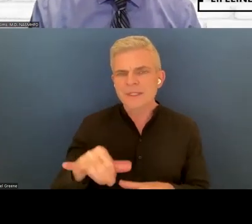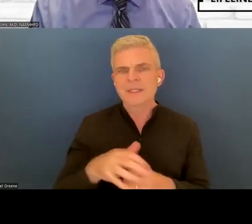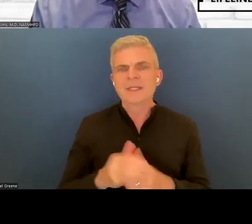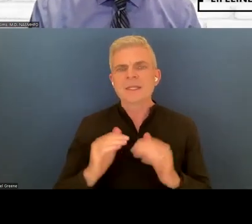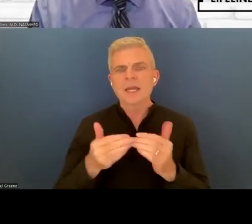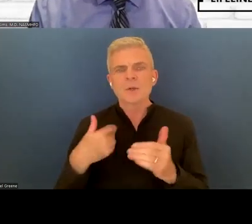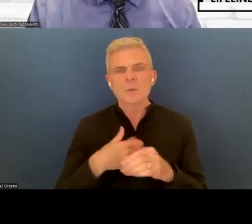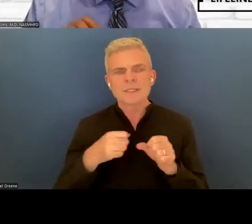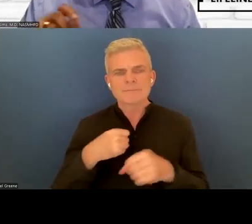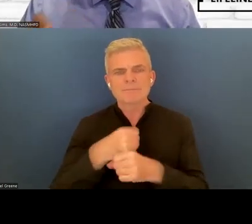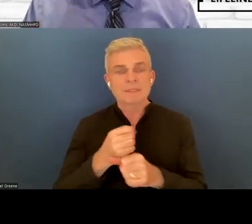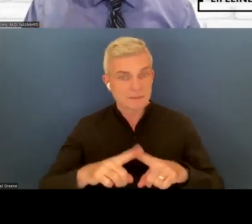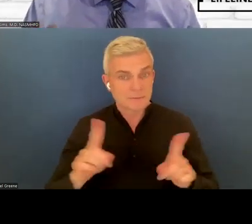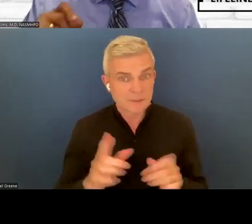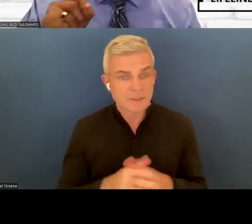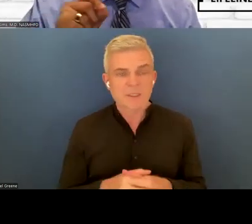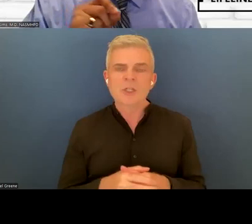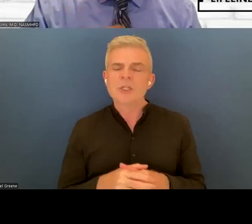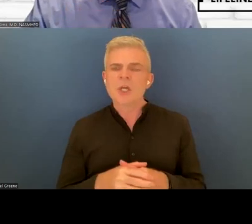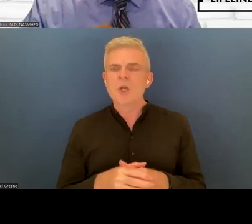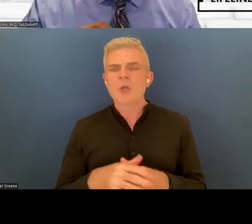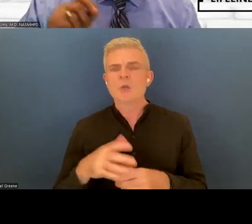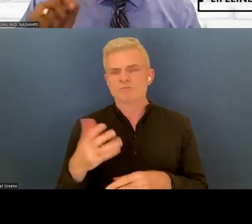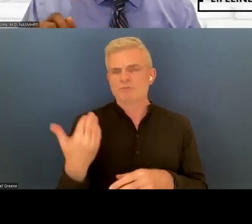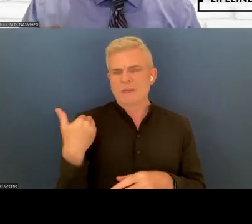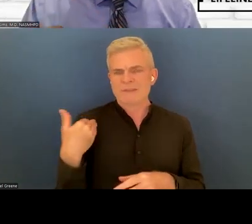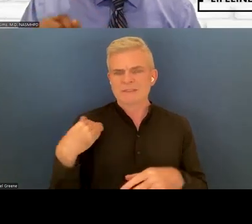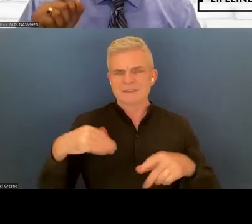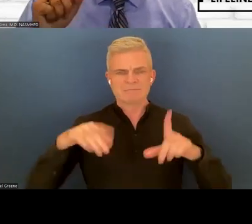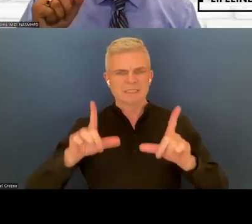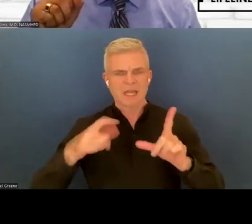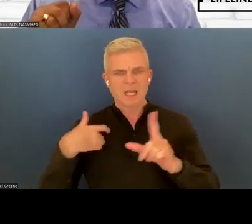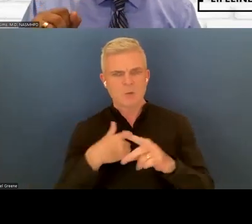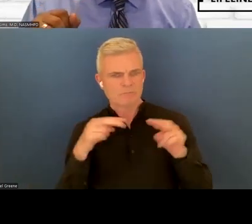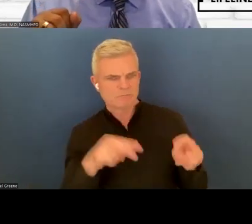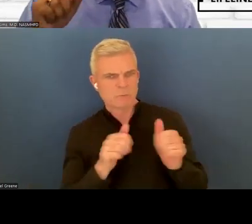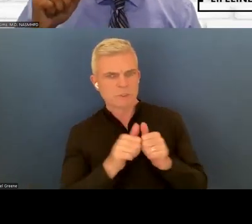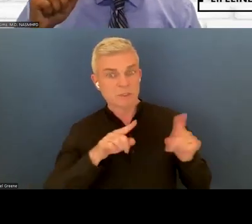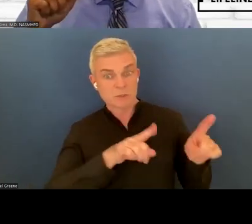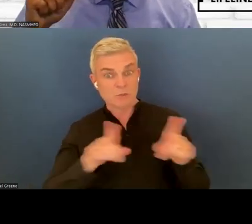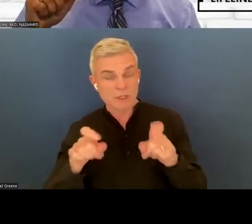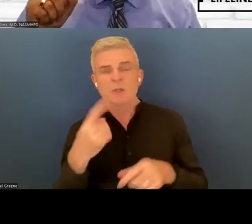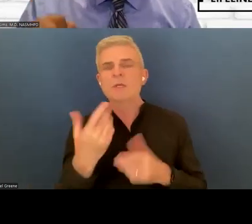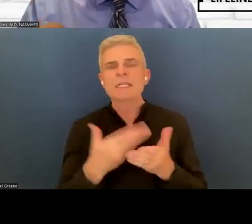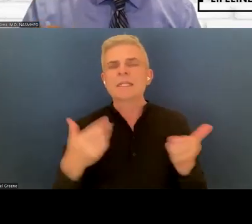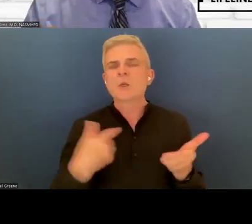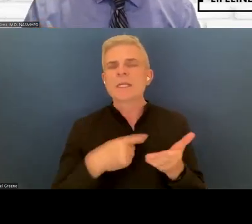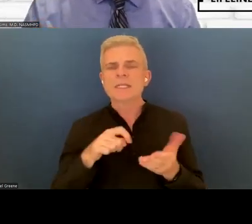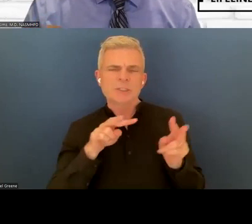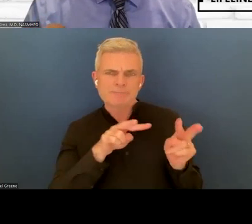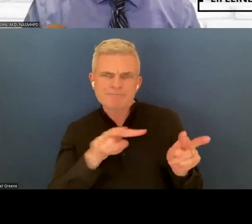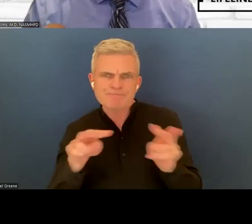make a difference. Now, looking at the previous slide where we did the survey, one of the things that we needed to take a look at was that part